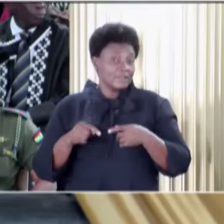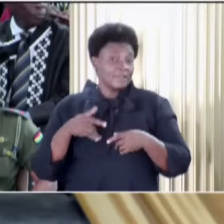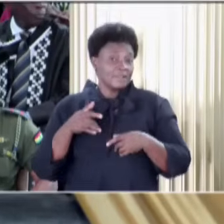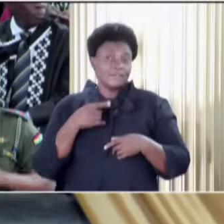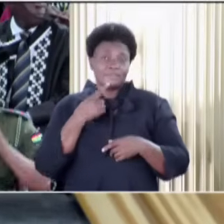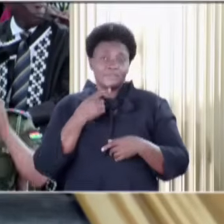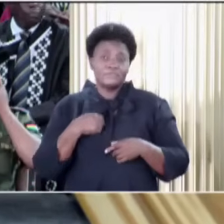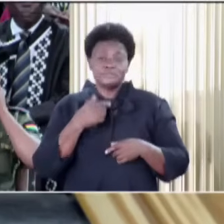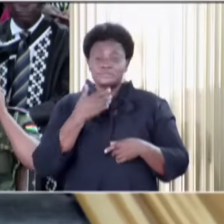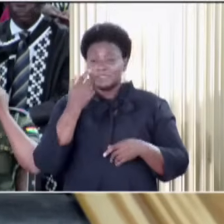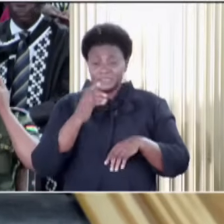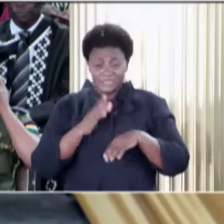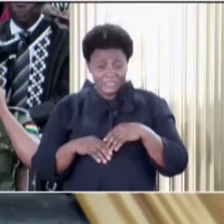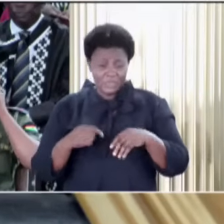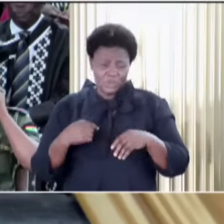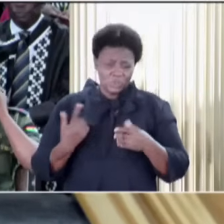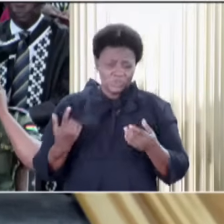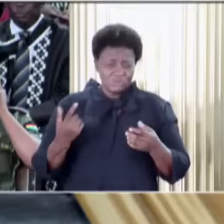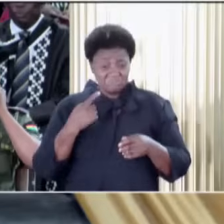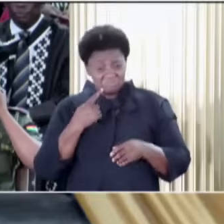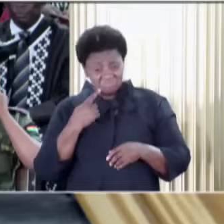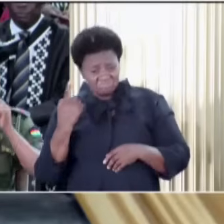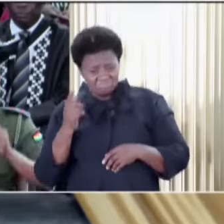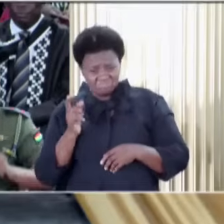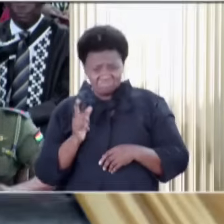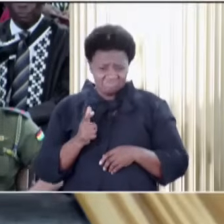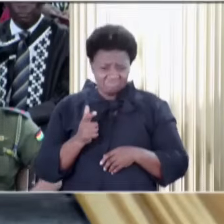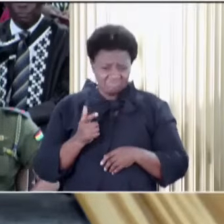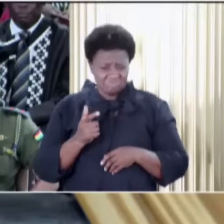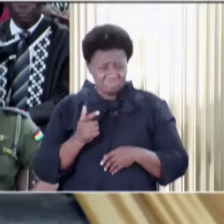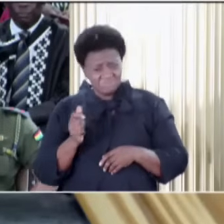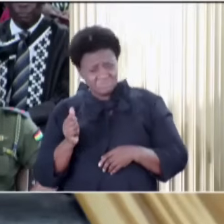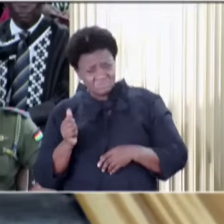better than, or should I say, the lecturer gave me a grade.